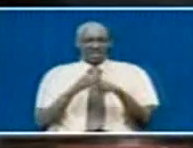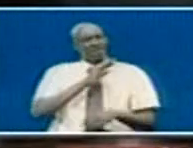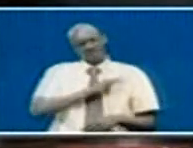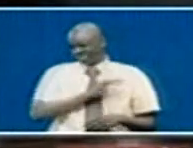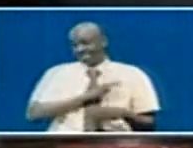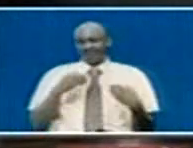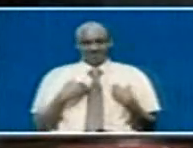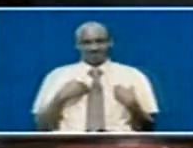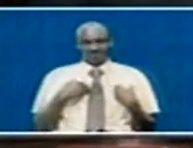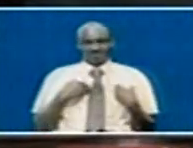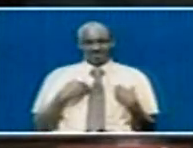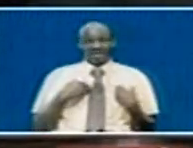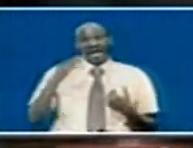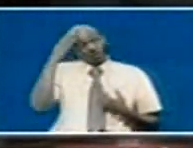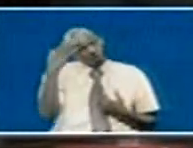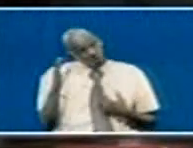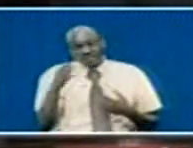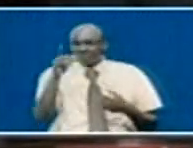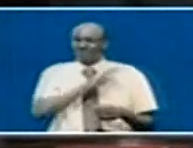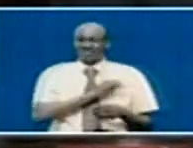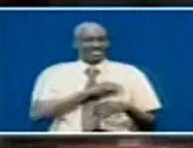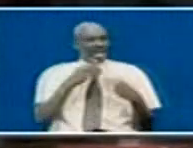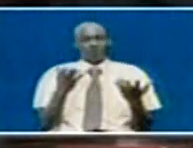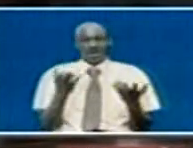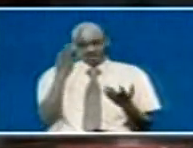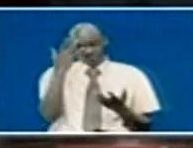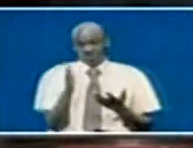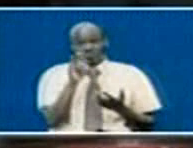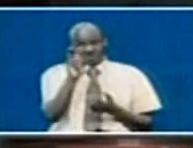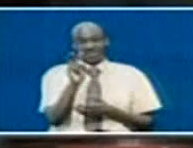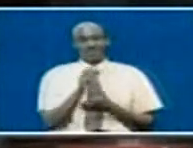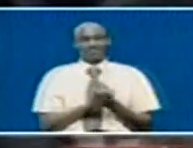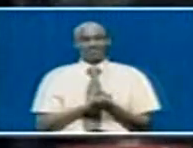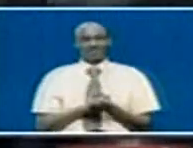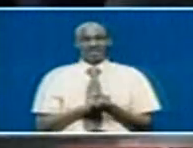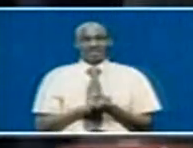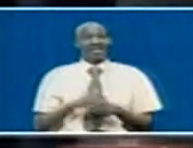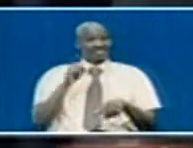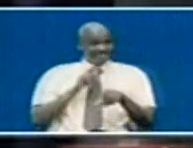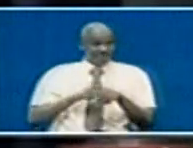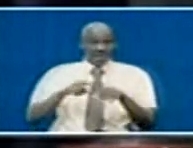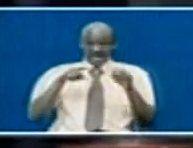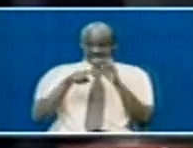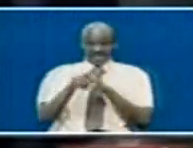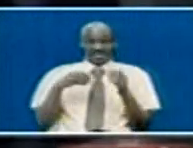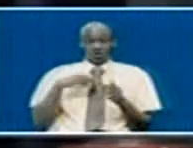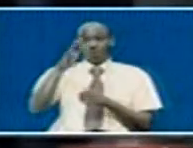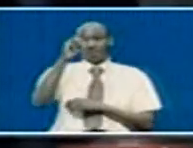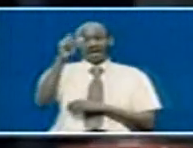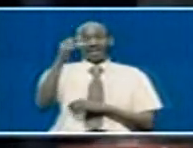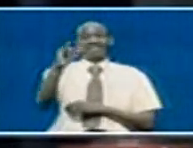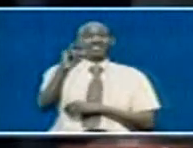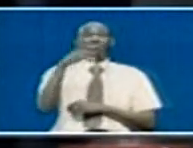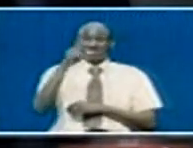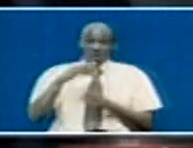to wait. Yeah. I don't know whether they're always patient, because you see, when they got into Mali, they didn't